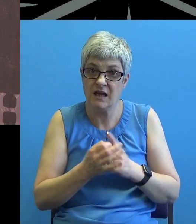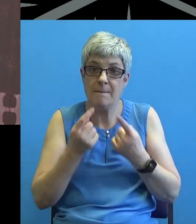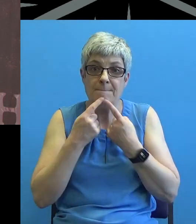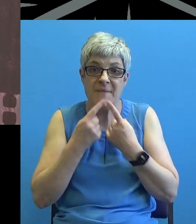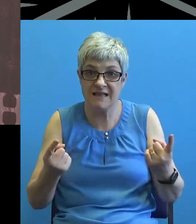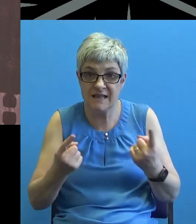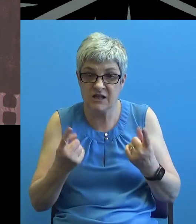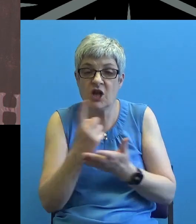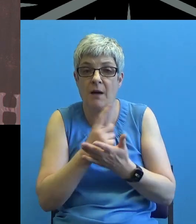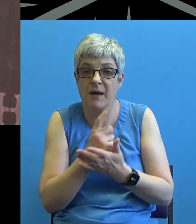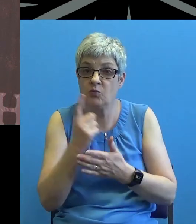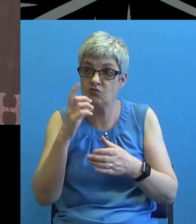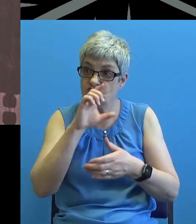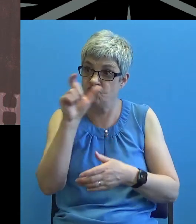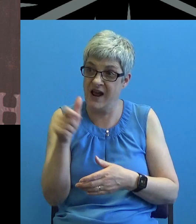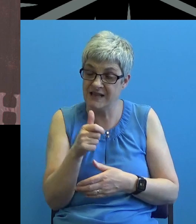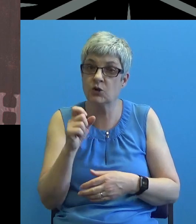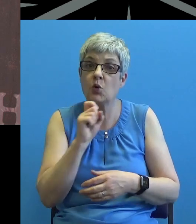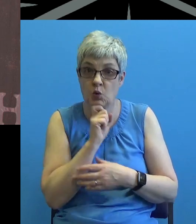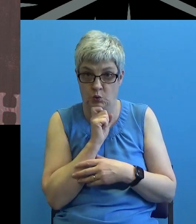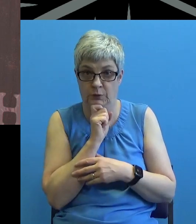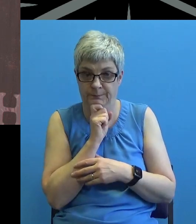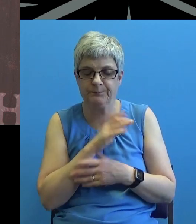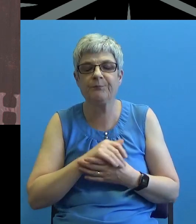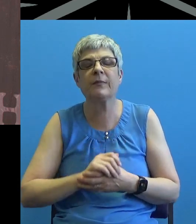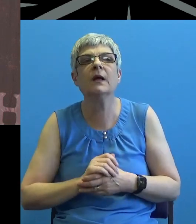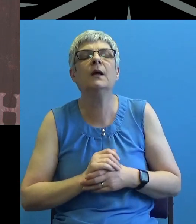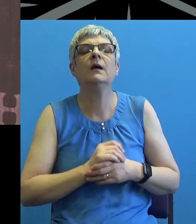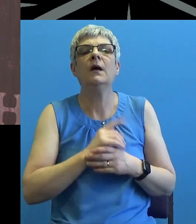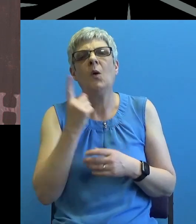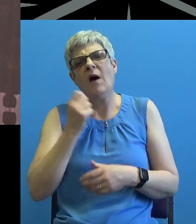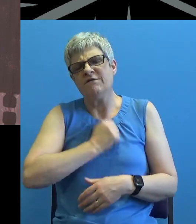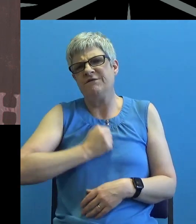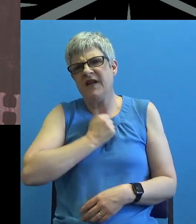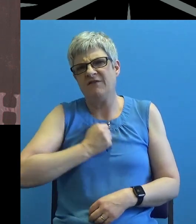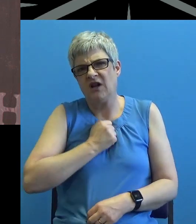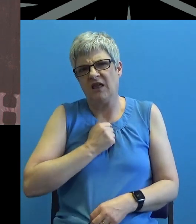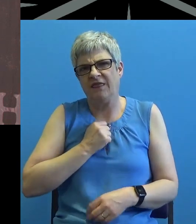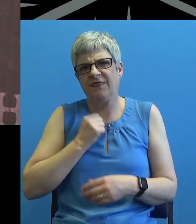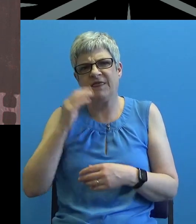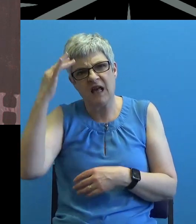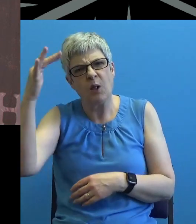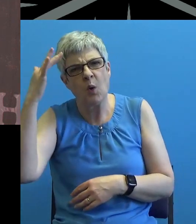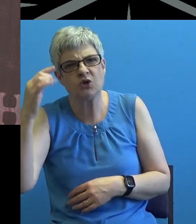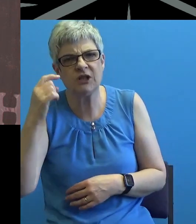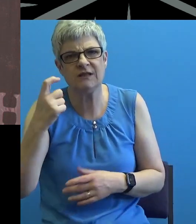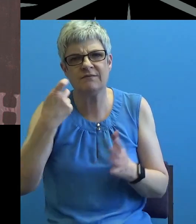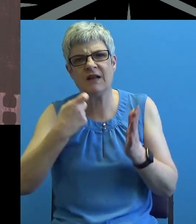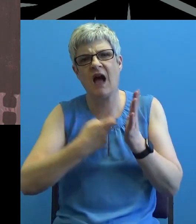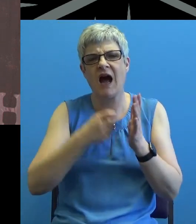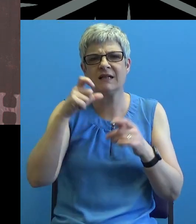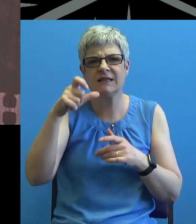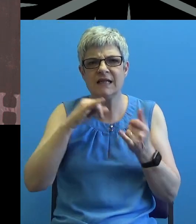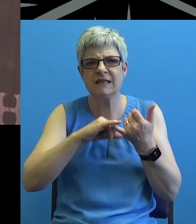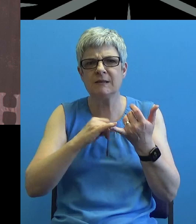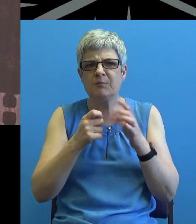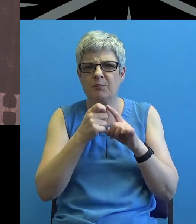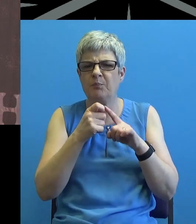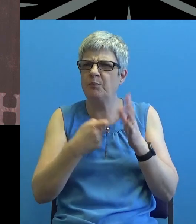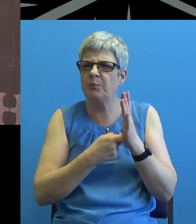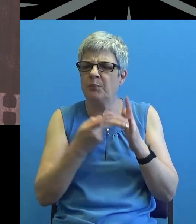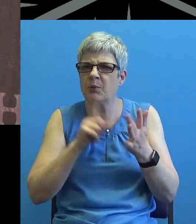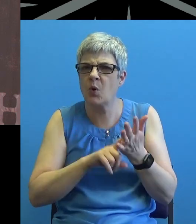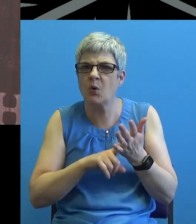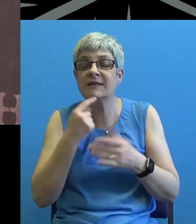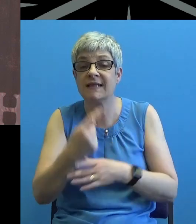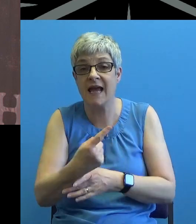really is. One of my favourite theologians, R.C. Sproul, says this about it. He says that the